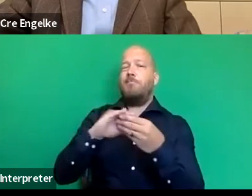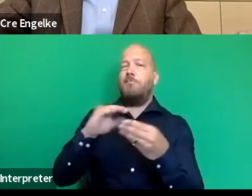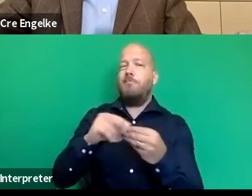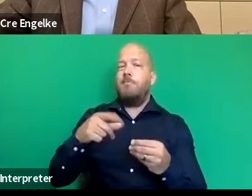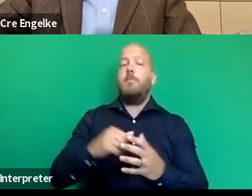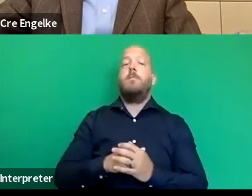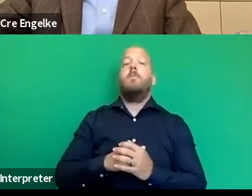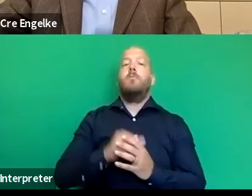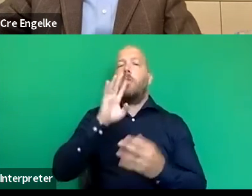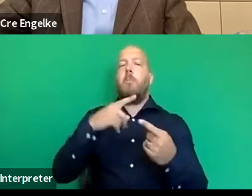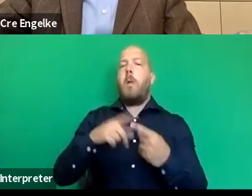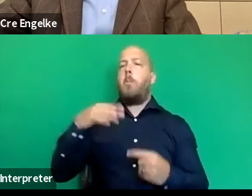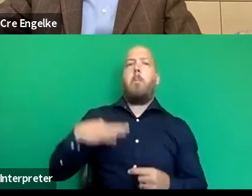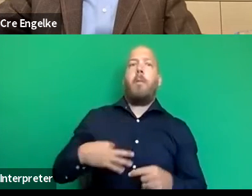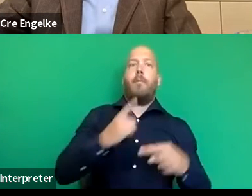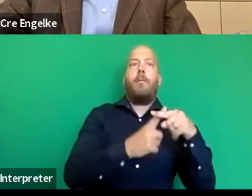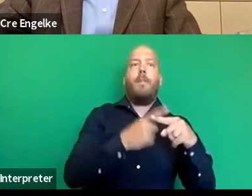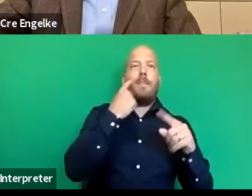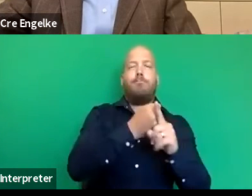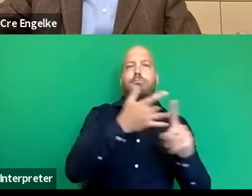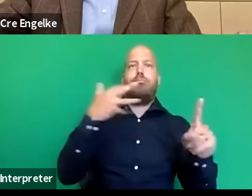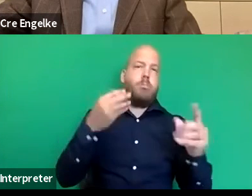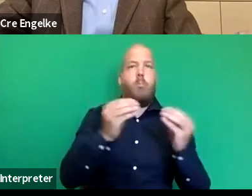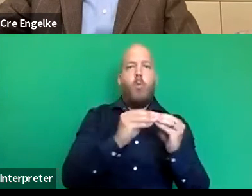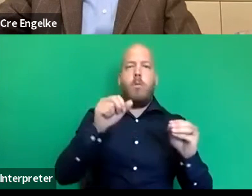the concept of being able to do